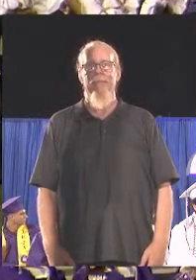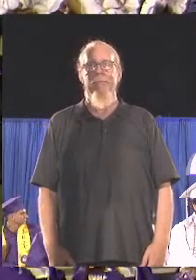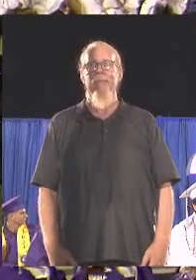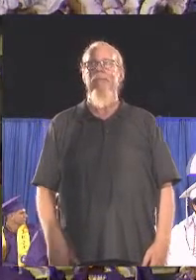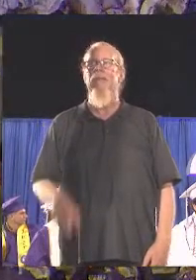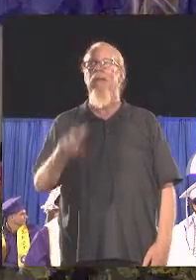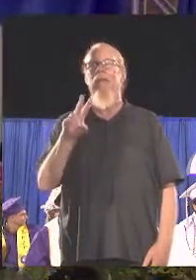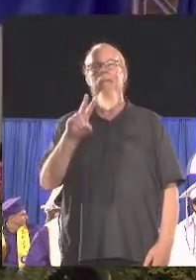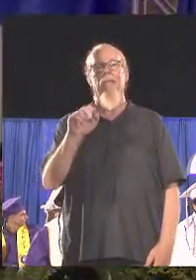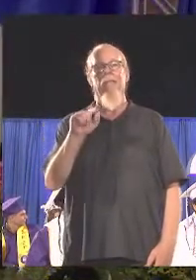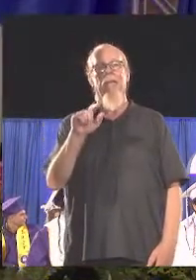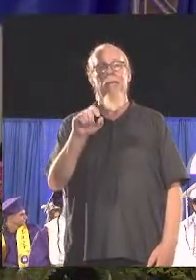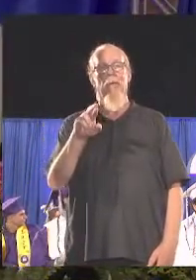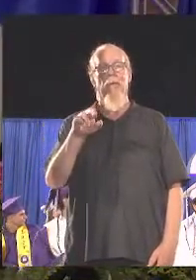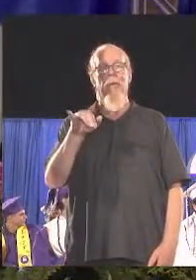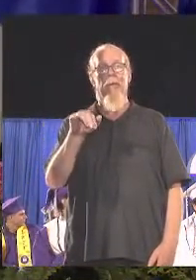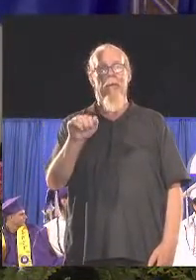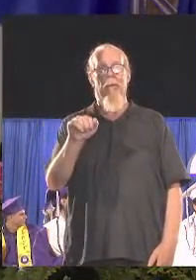Valeria A. Garcia.